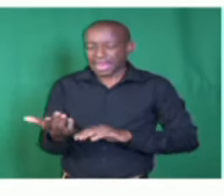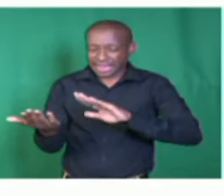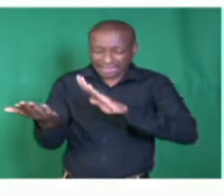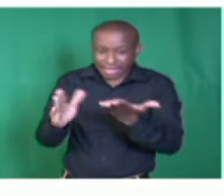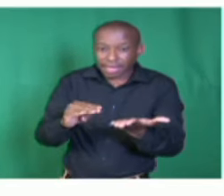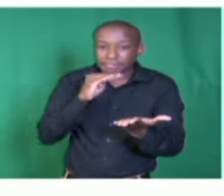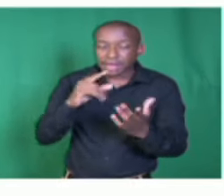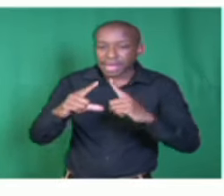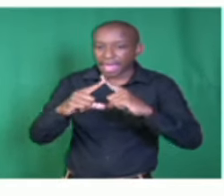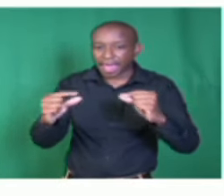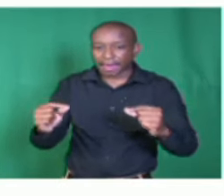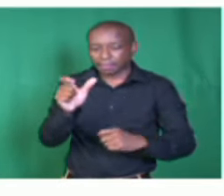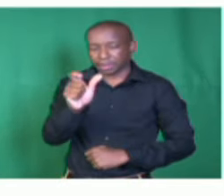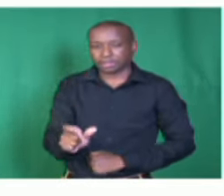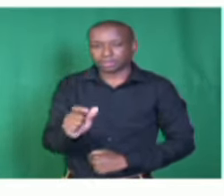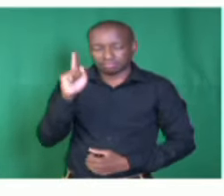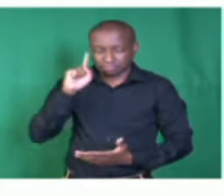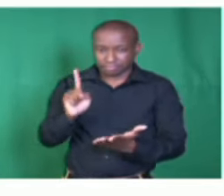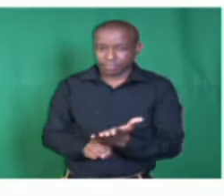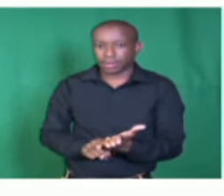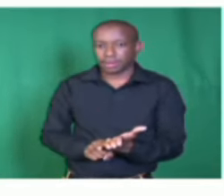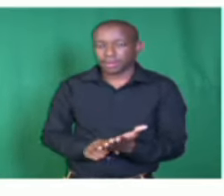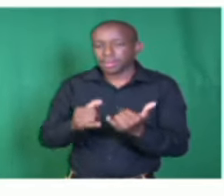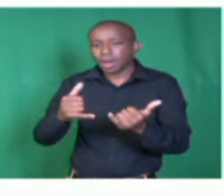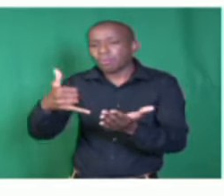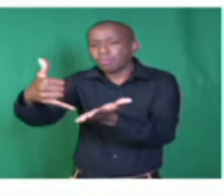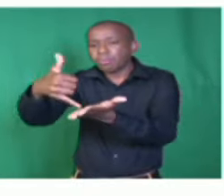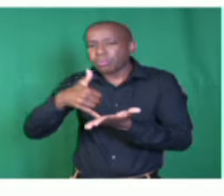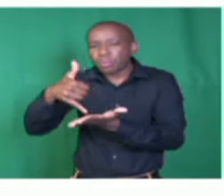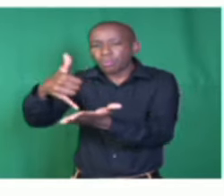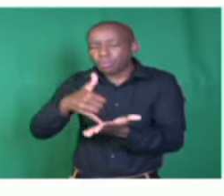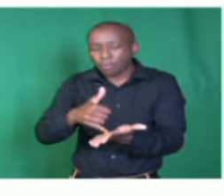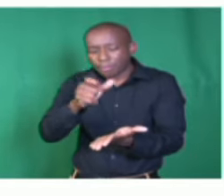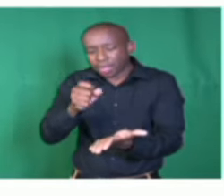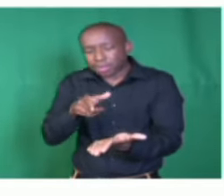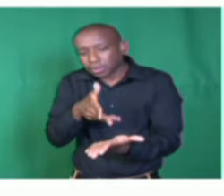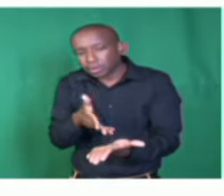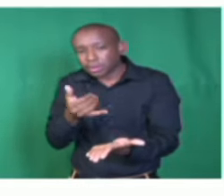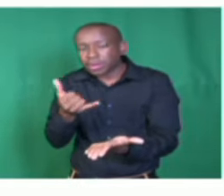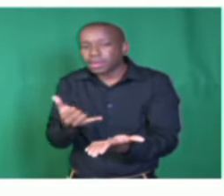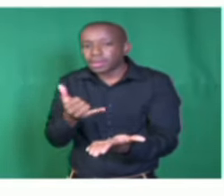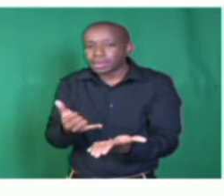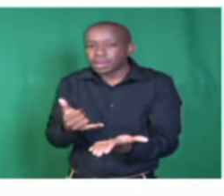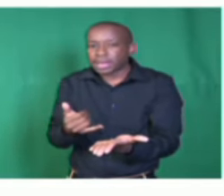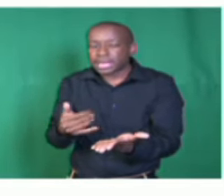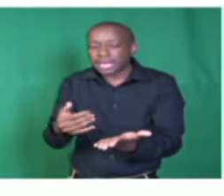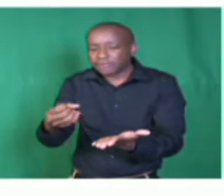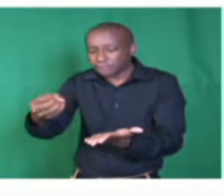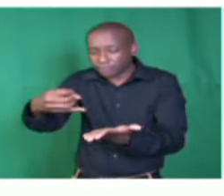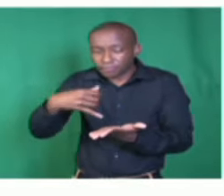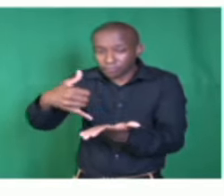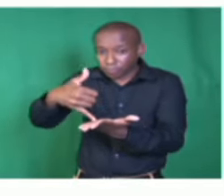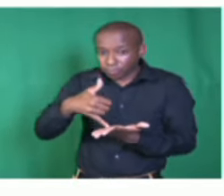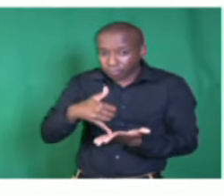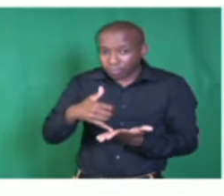the end of an individual. Whatever rewards for that individual, he or she gets